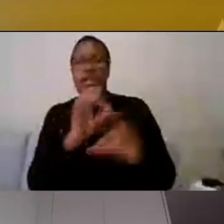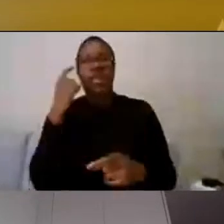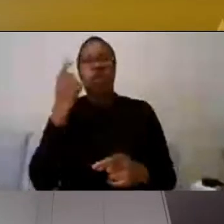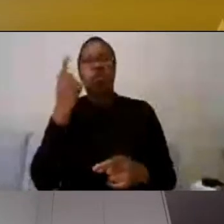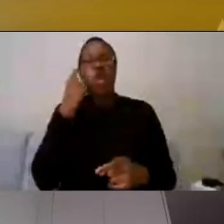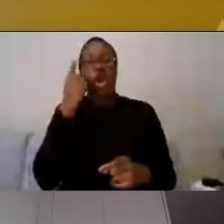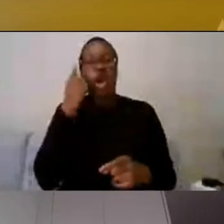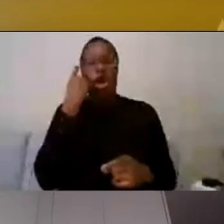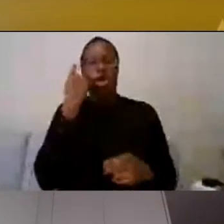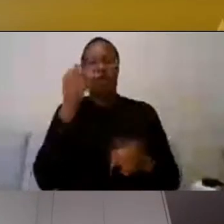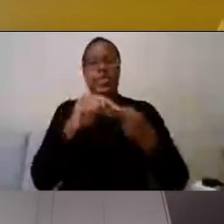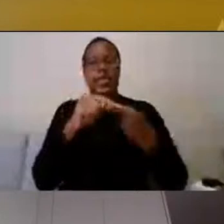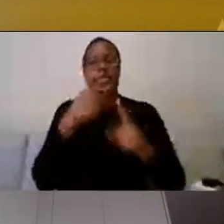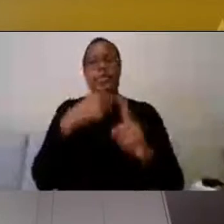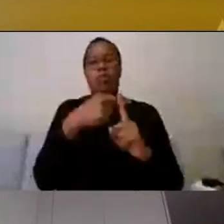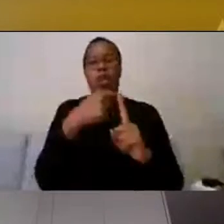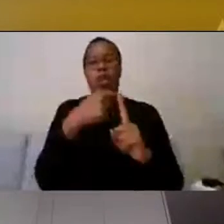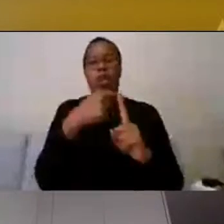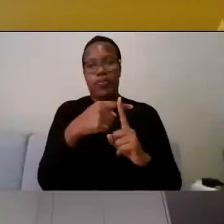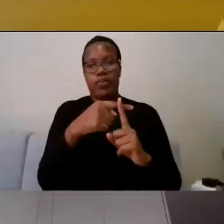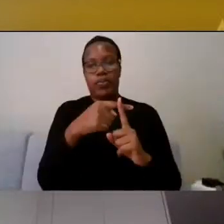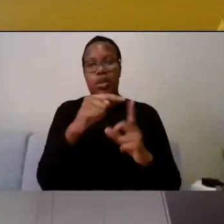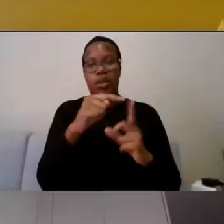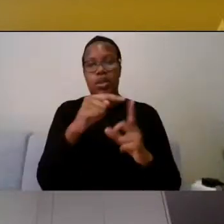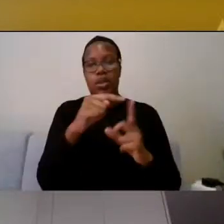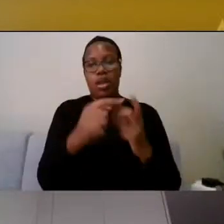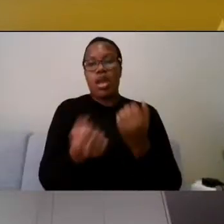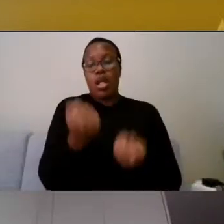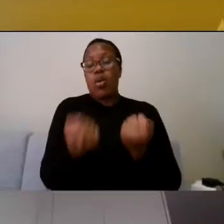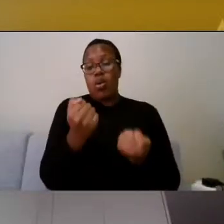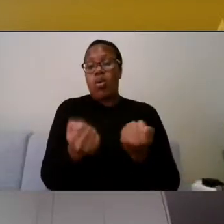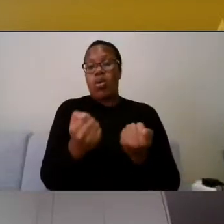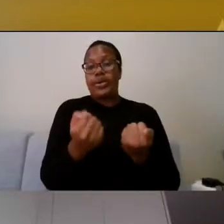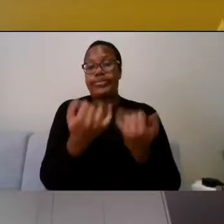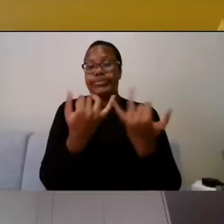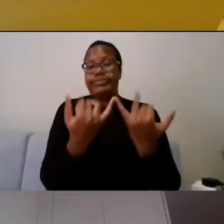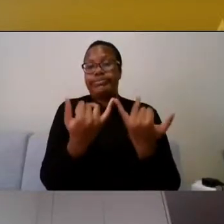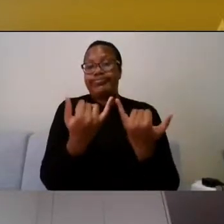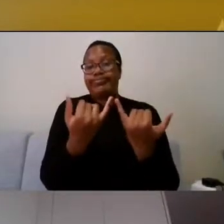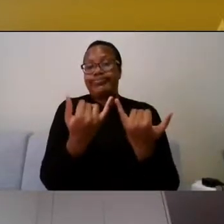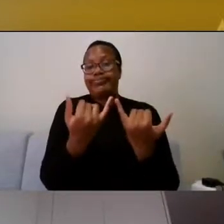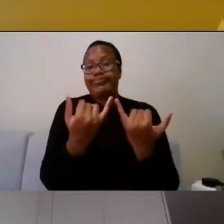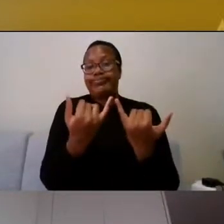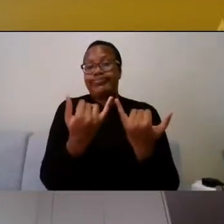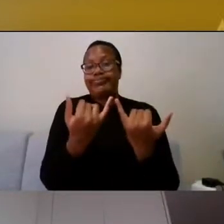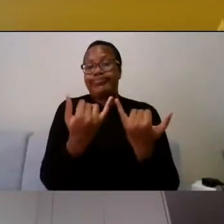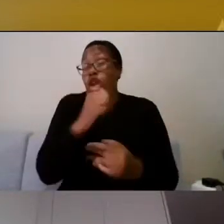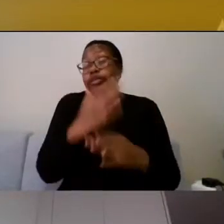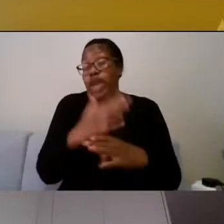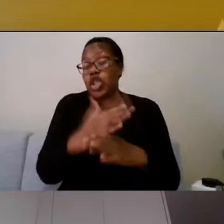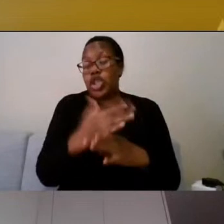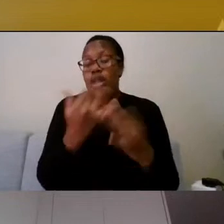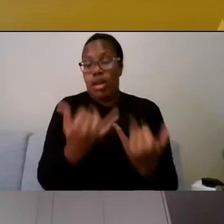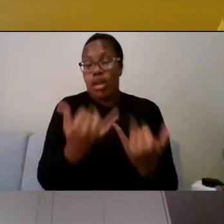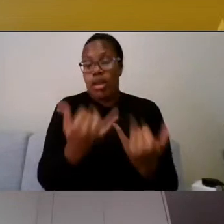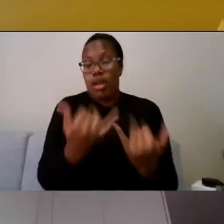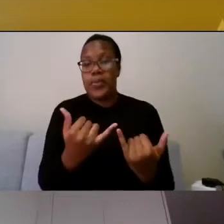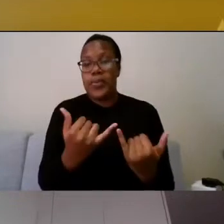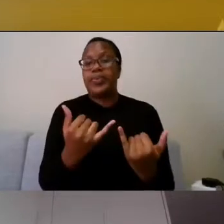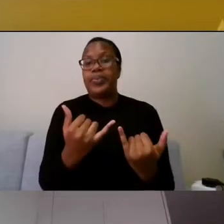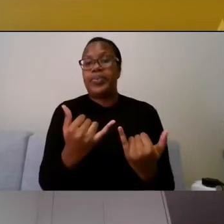tested positive, and the court is currently not functional,